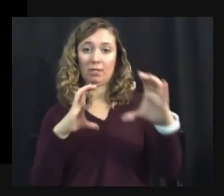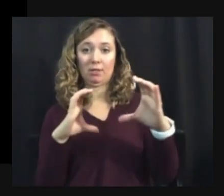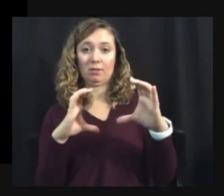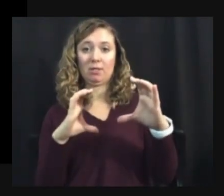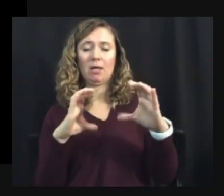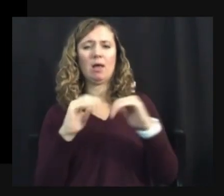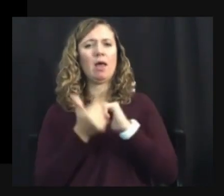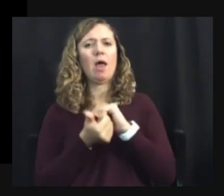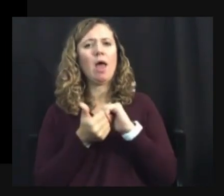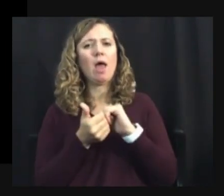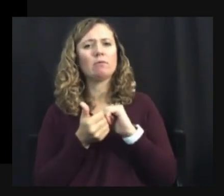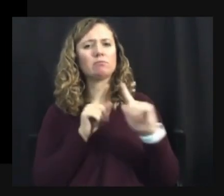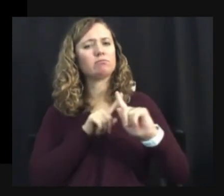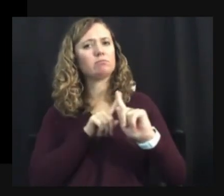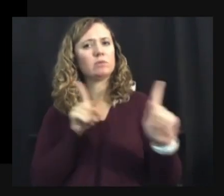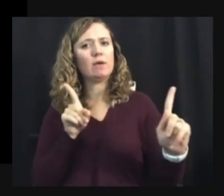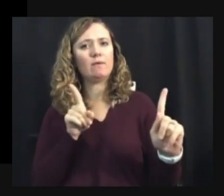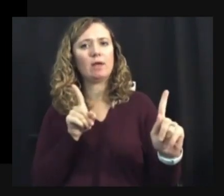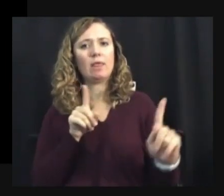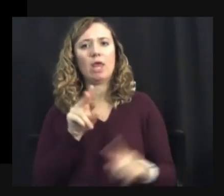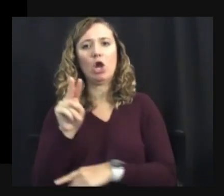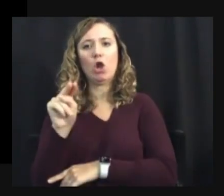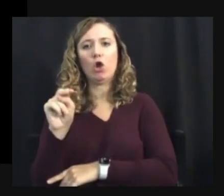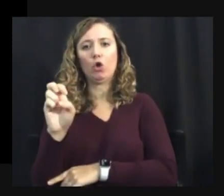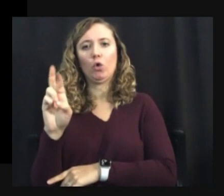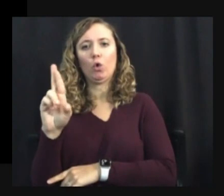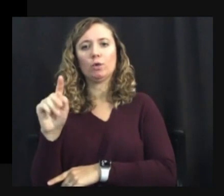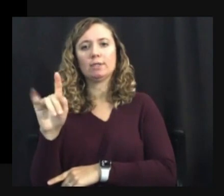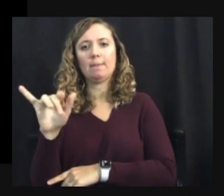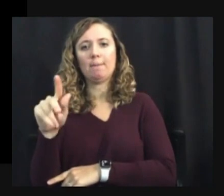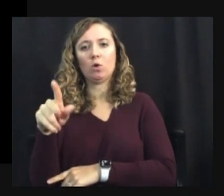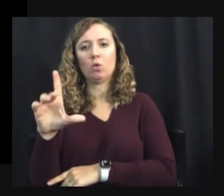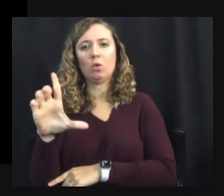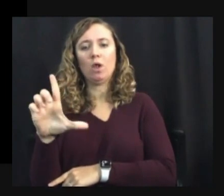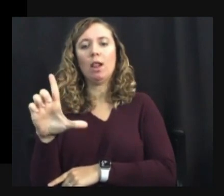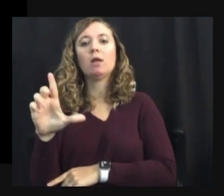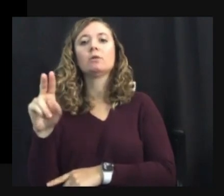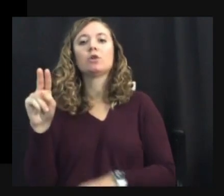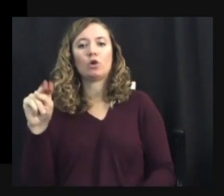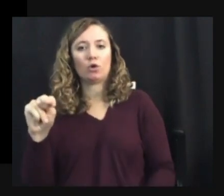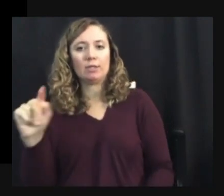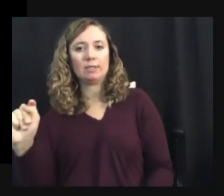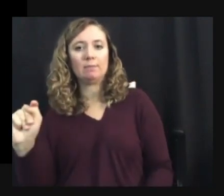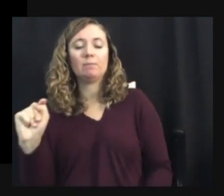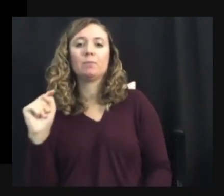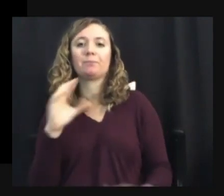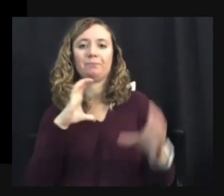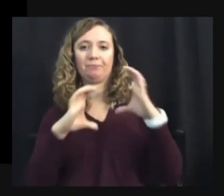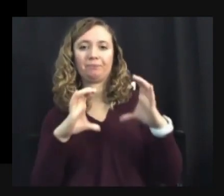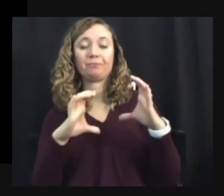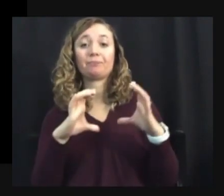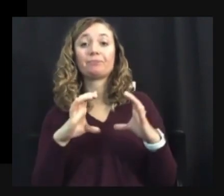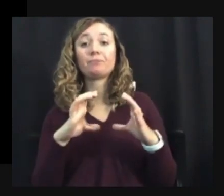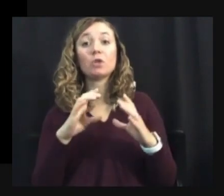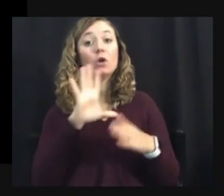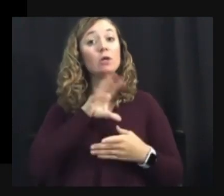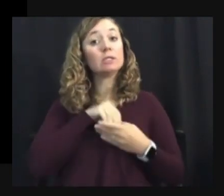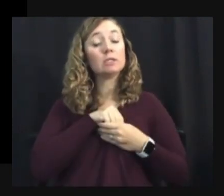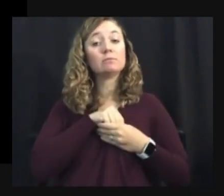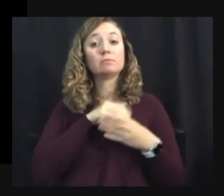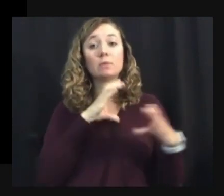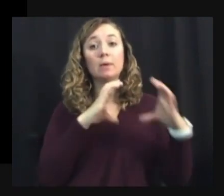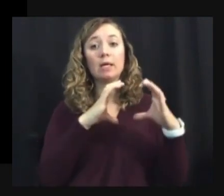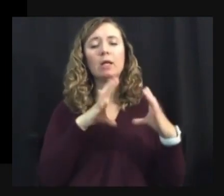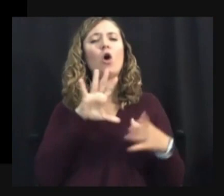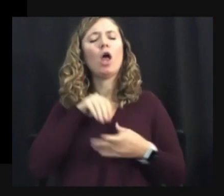it is different than neurotypical communication. What I can say is that autistic communication, autistic people